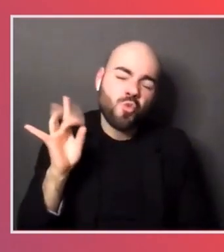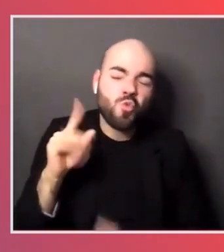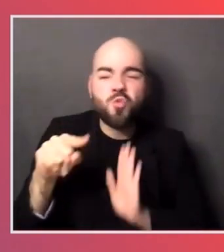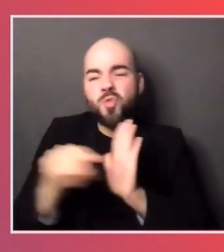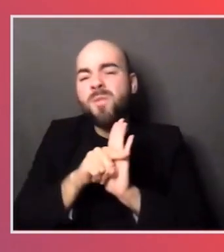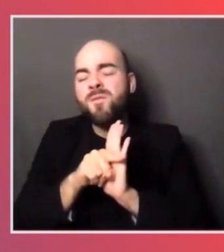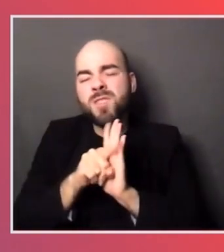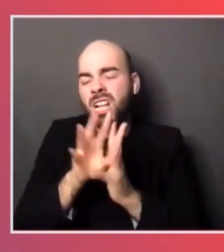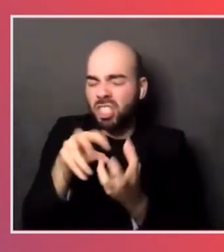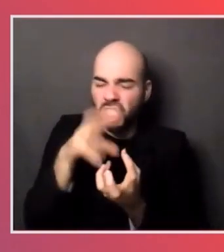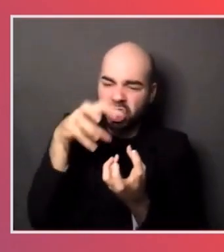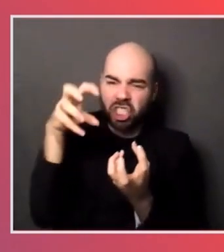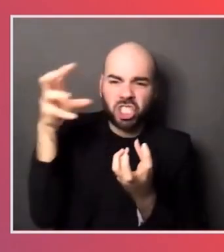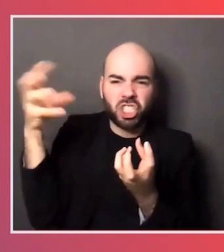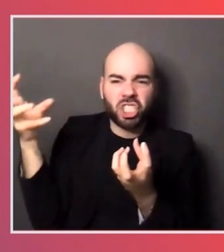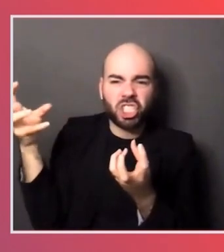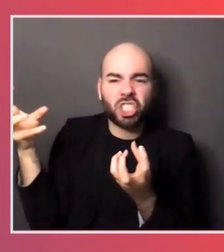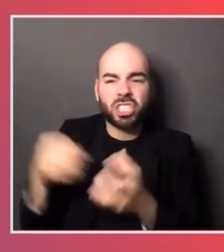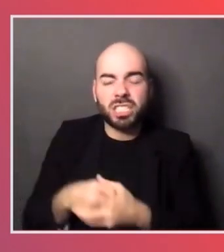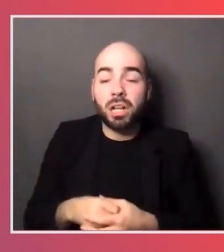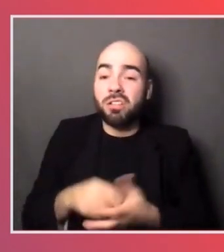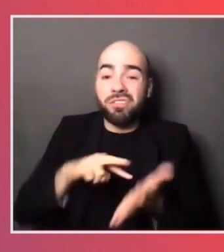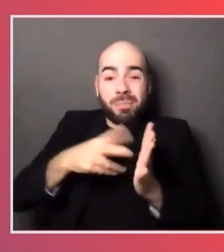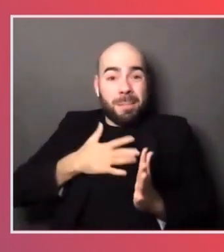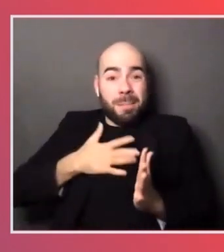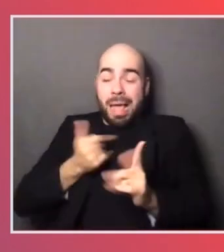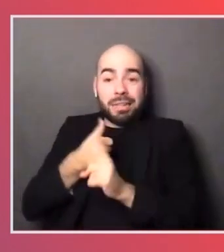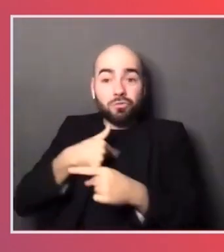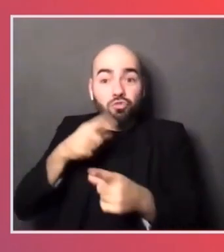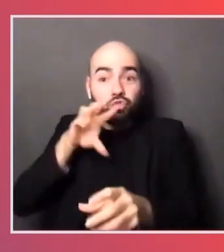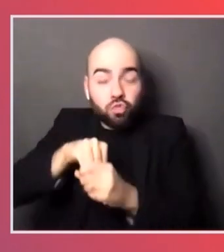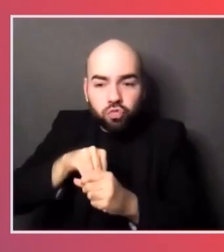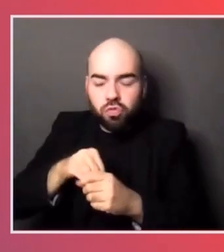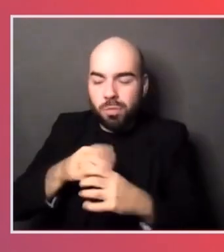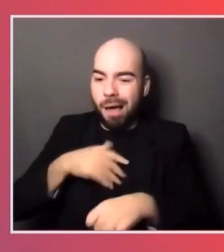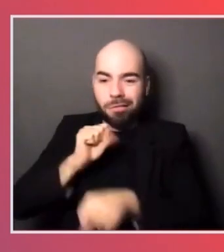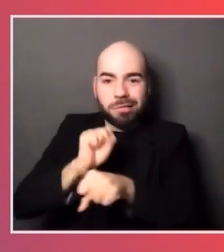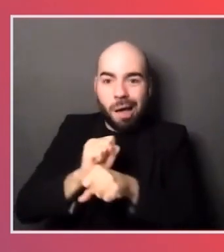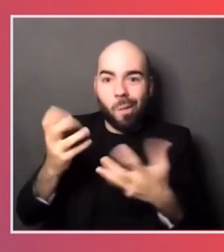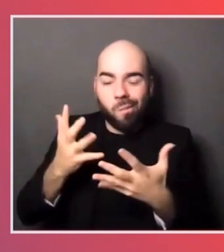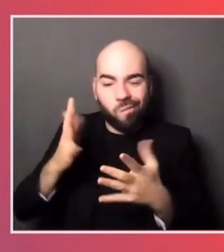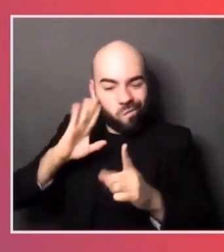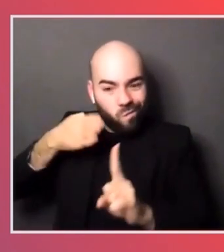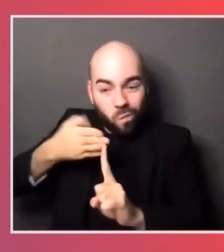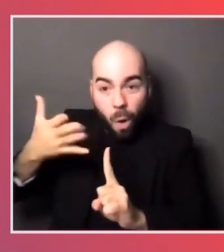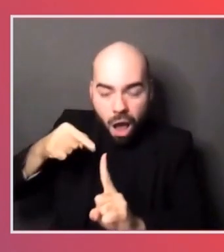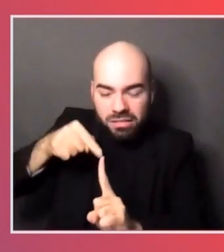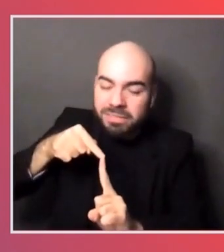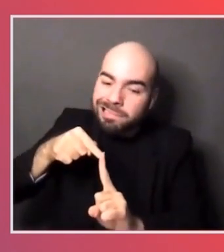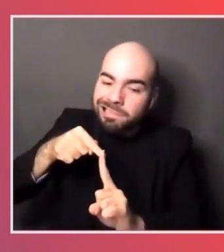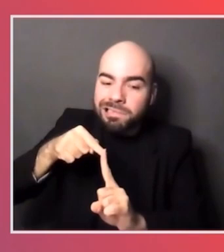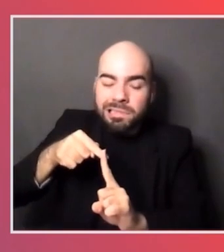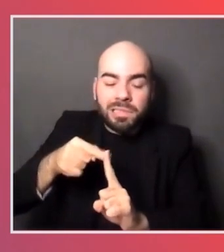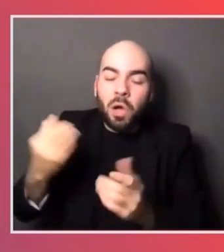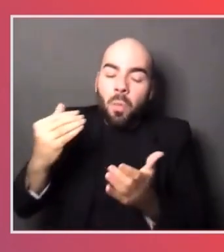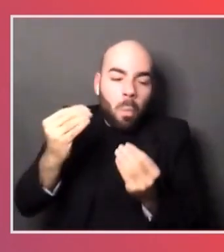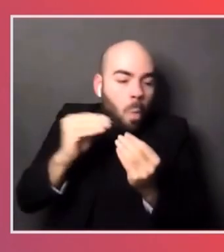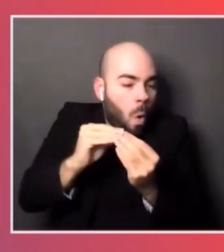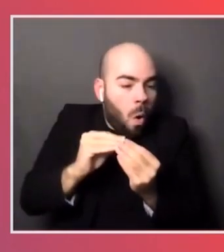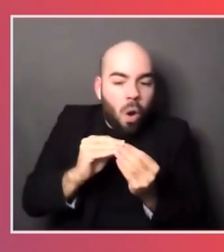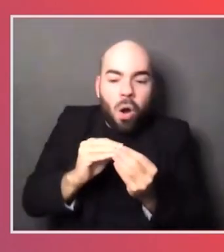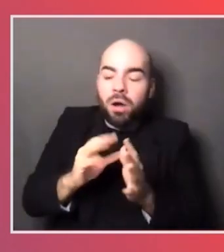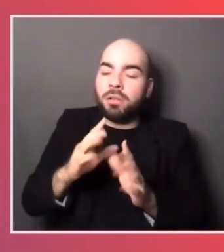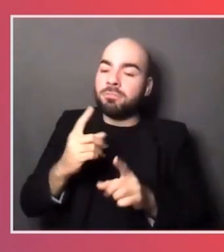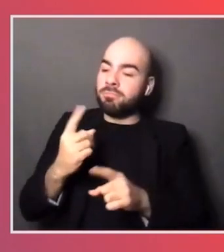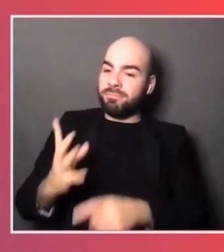dedicated myself towards is to just try and return to a place of civil discourse and you know,